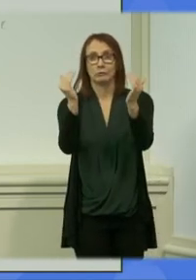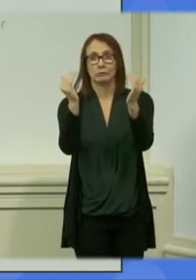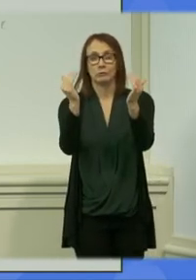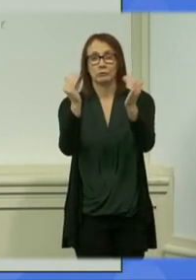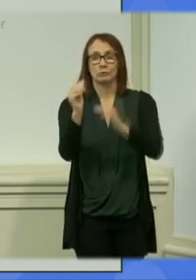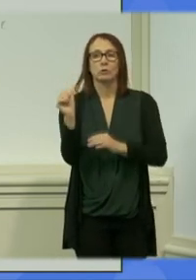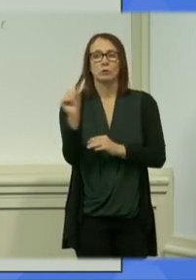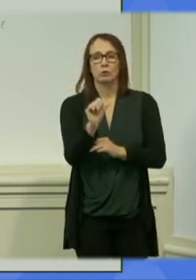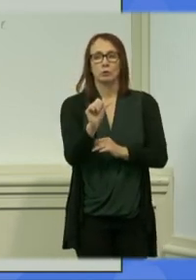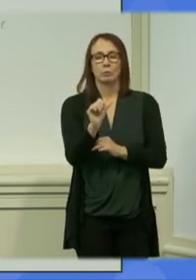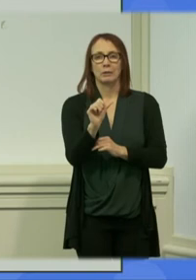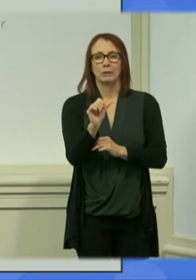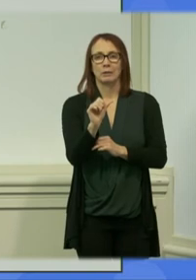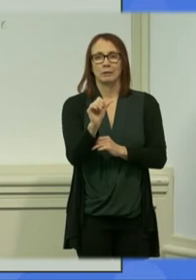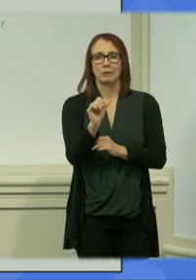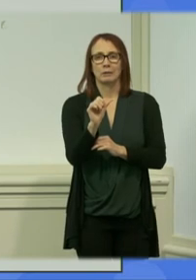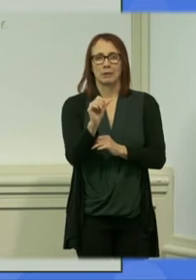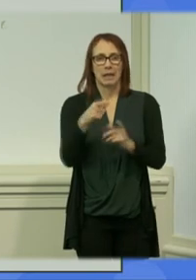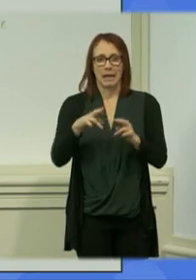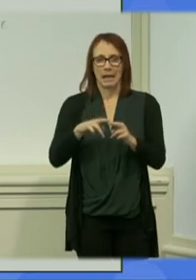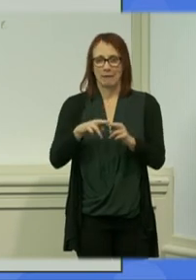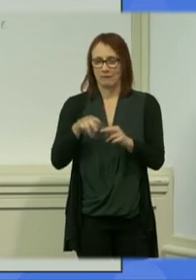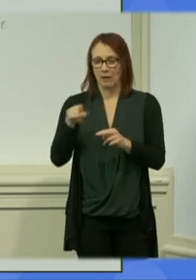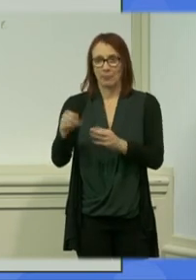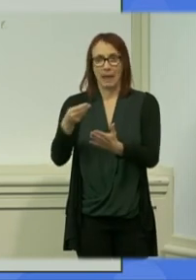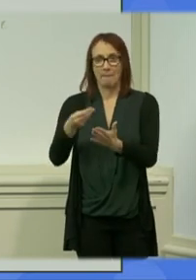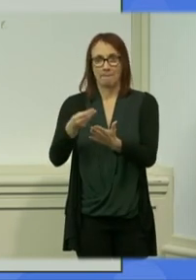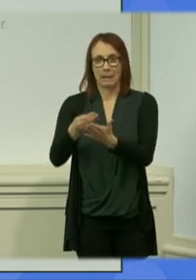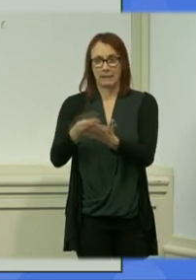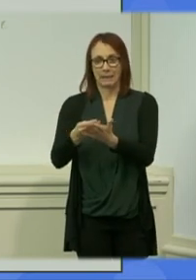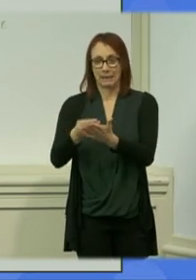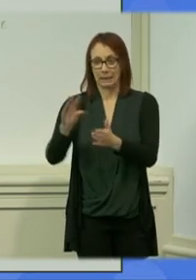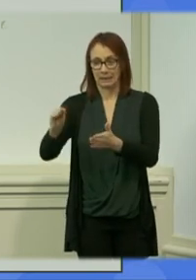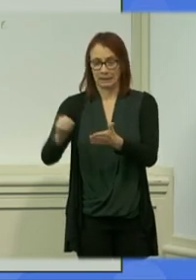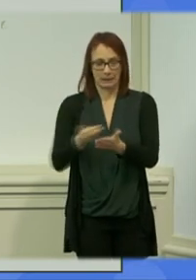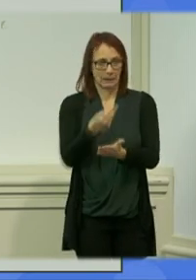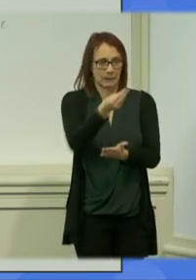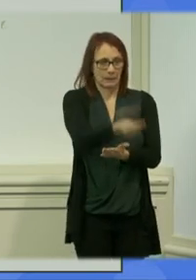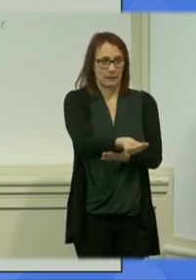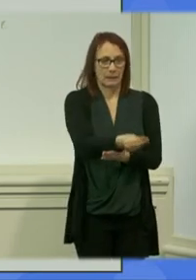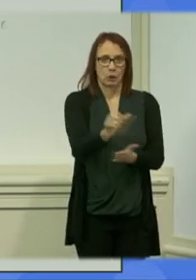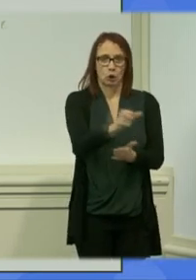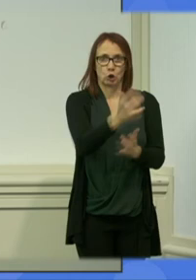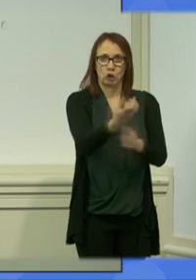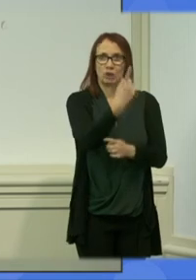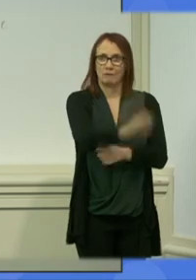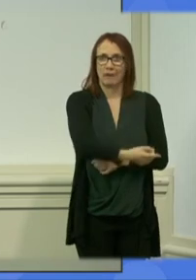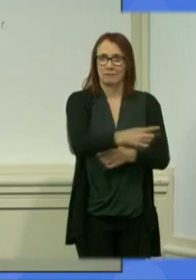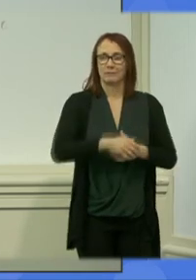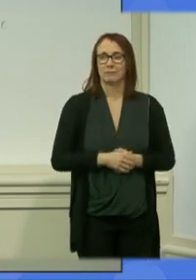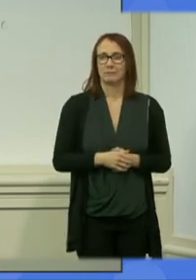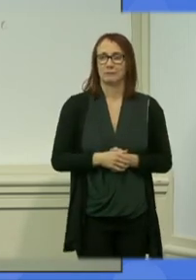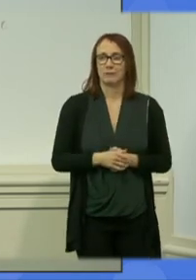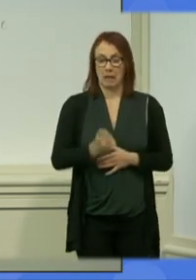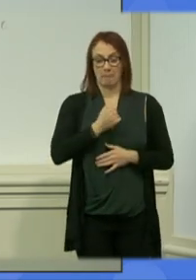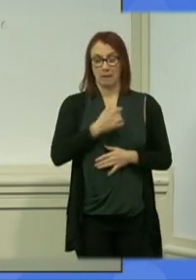should be your presentation. You know, if we put this into the kitty, that's what you'll get out, kind of thought process. Anyway, that's just